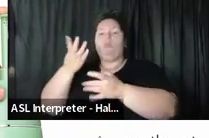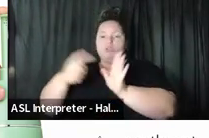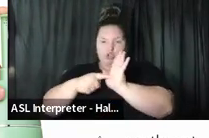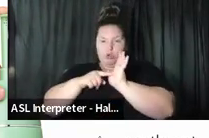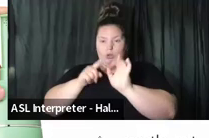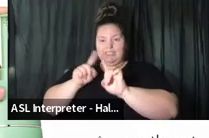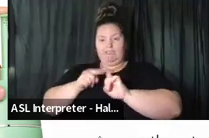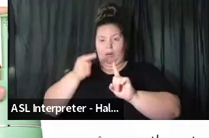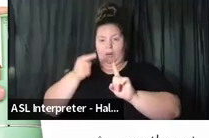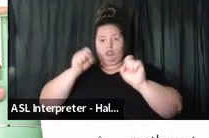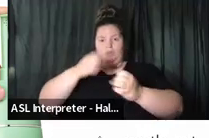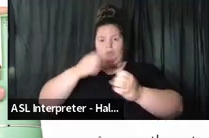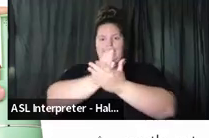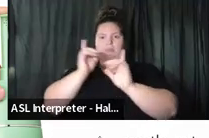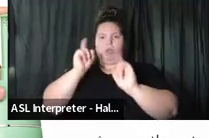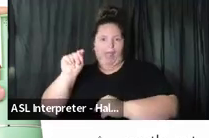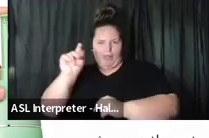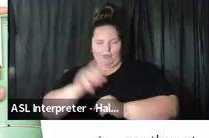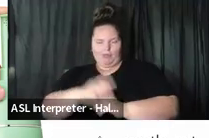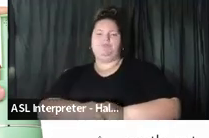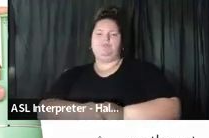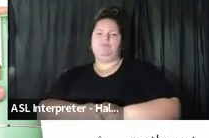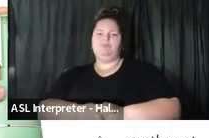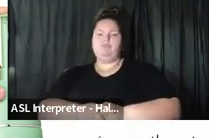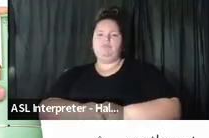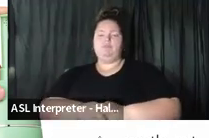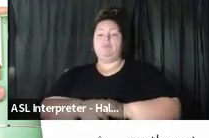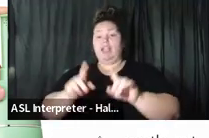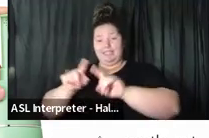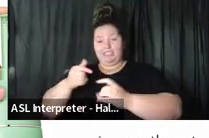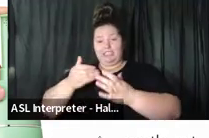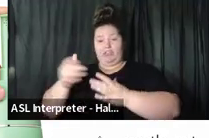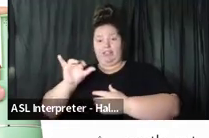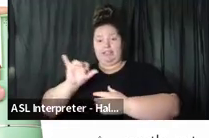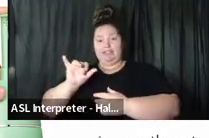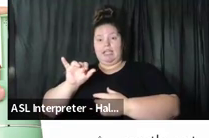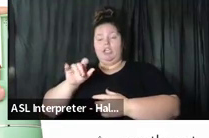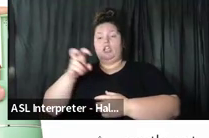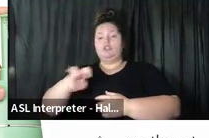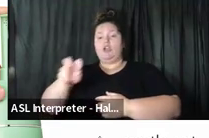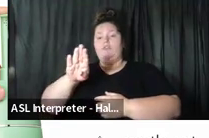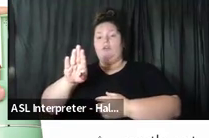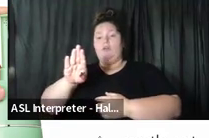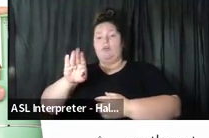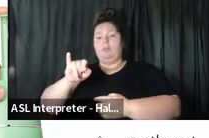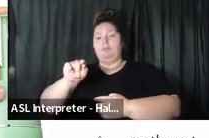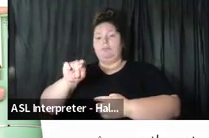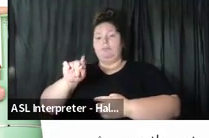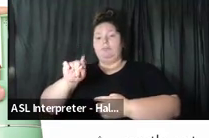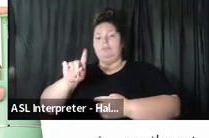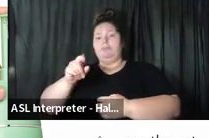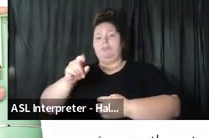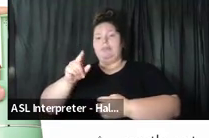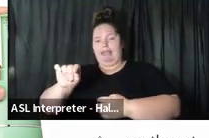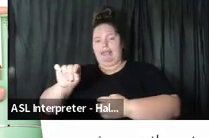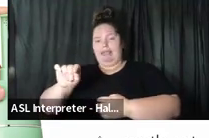the restroom. And there's different things like travel bidets. So if bidets are something that you utilize and don't really want to